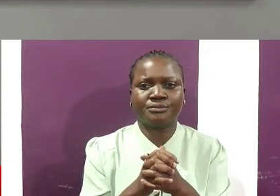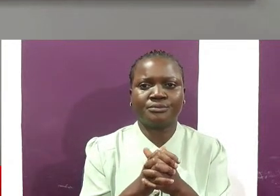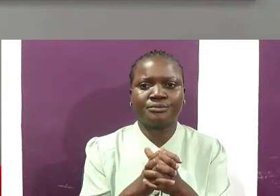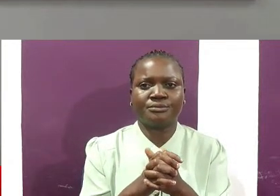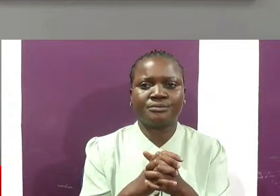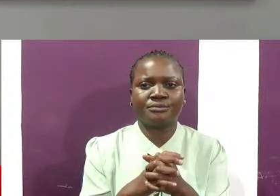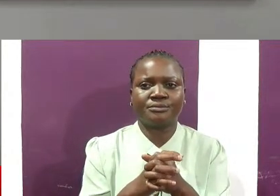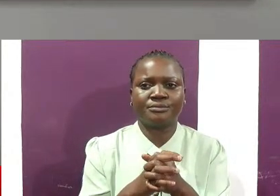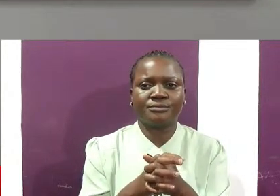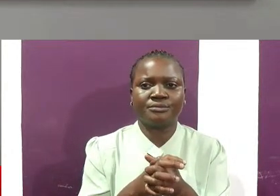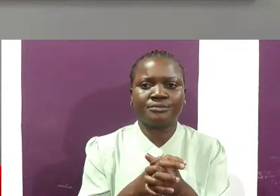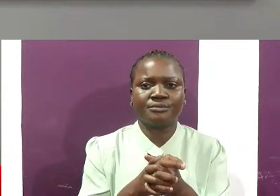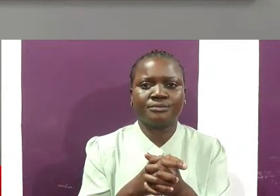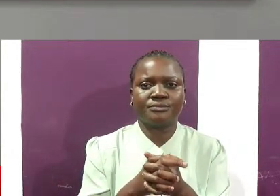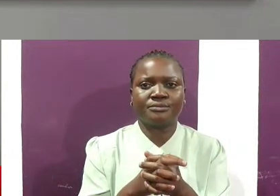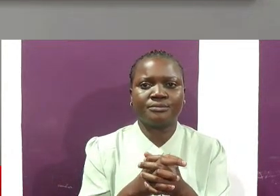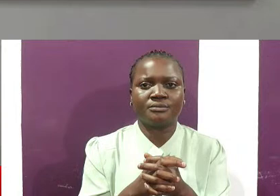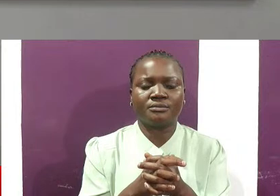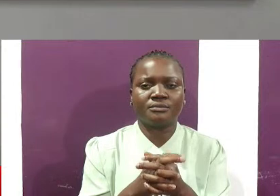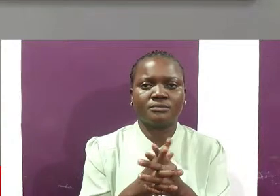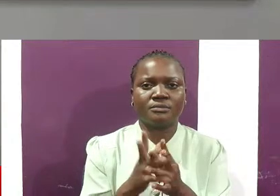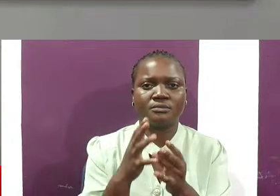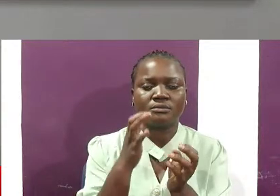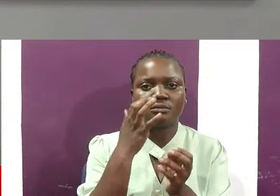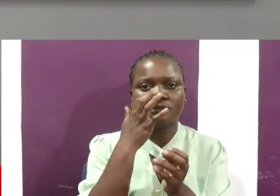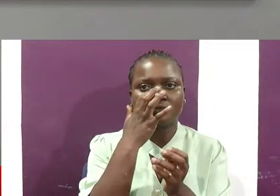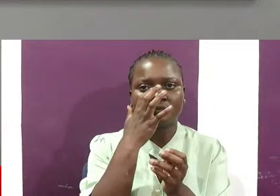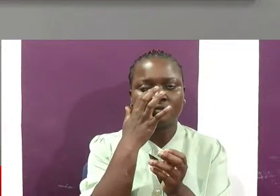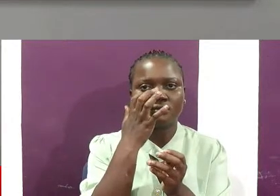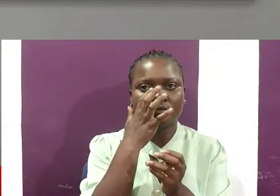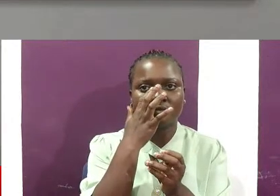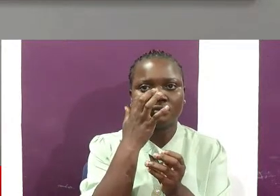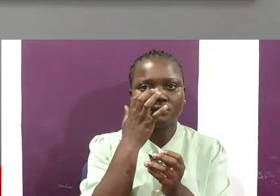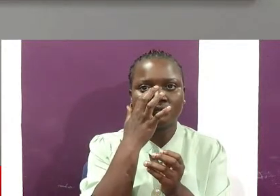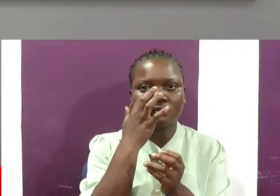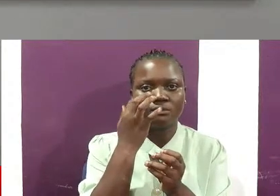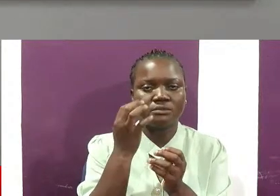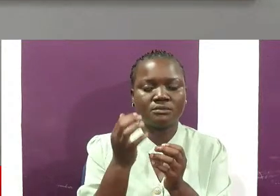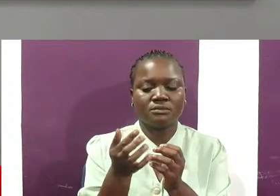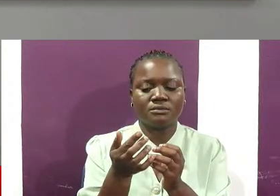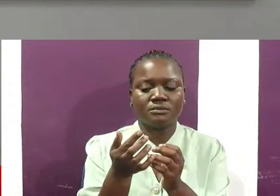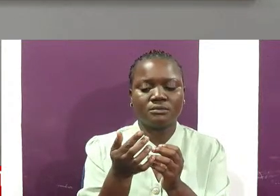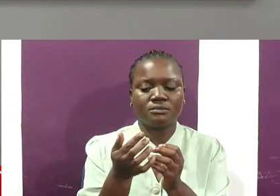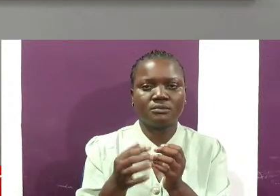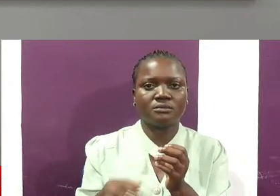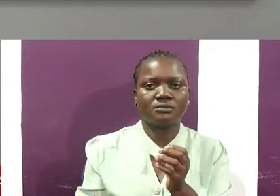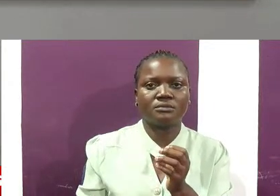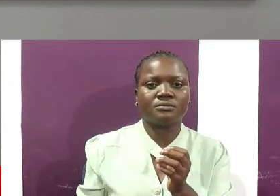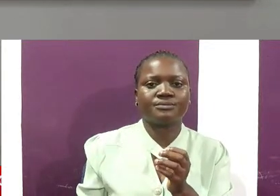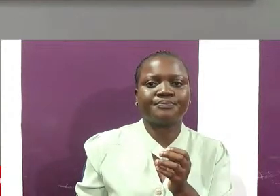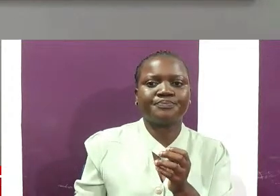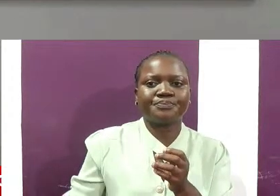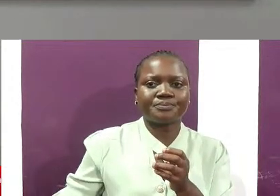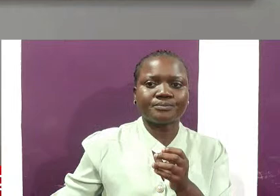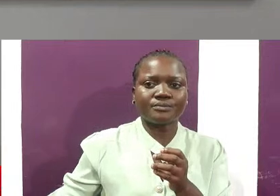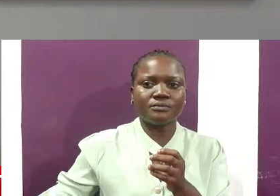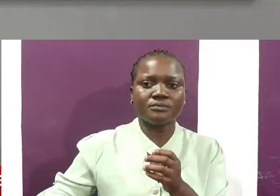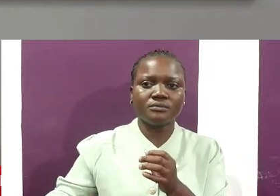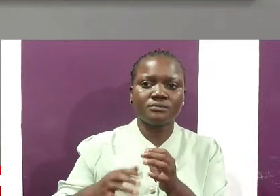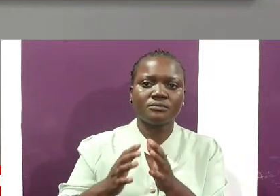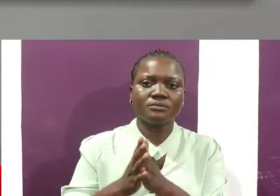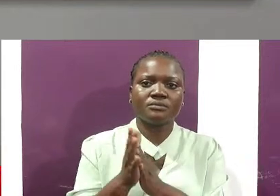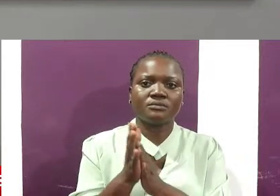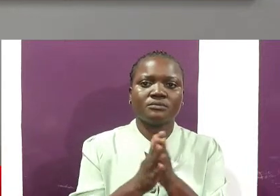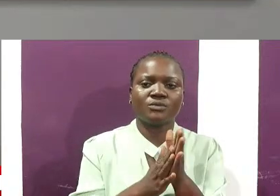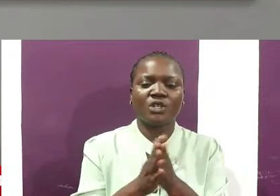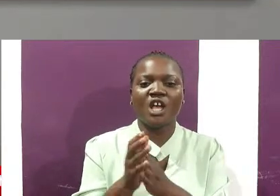of inspiration, was for one specific thing, which is that the man of God may be complete, thoroughly equipped for every good work. In